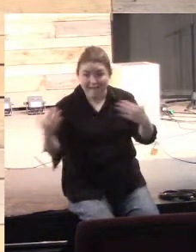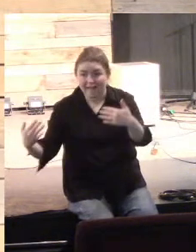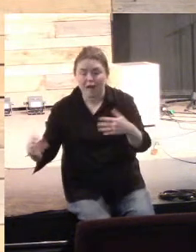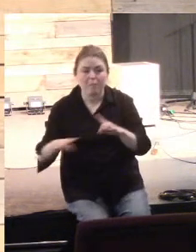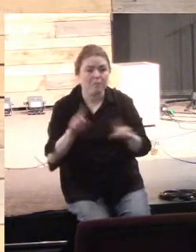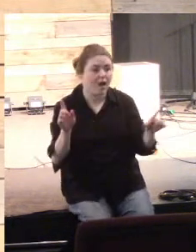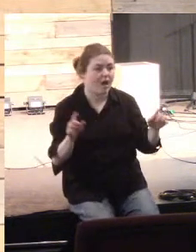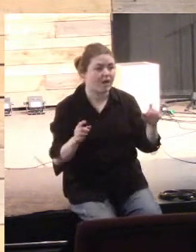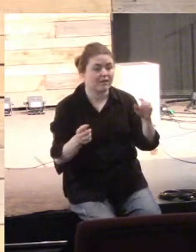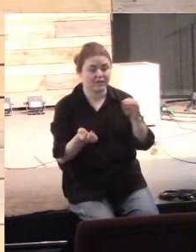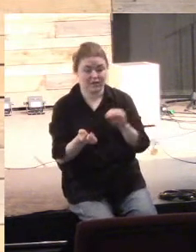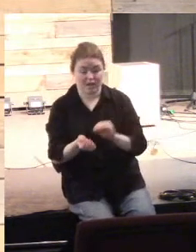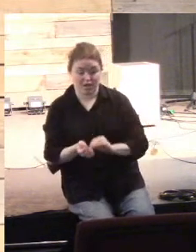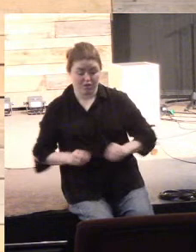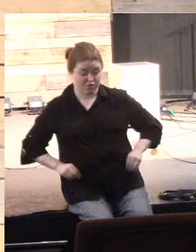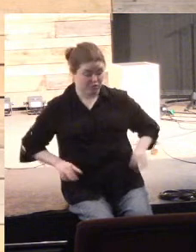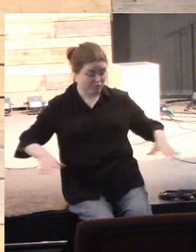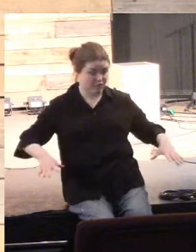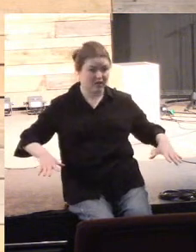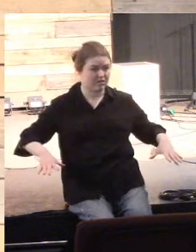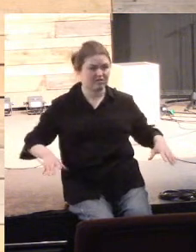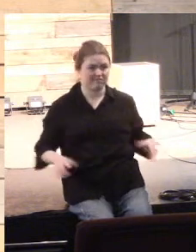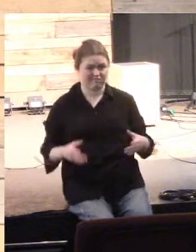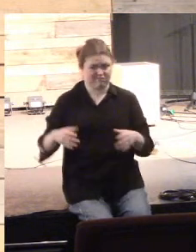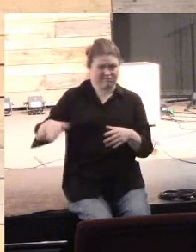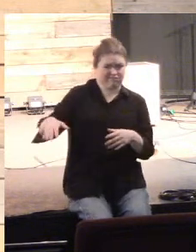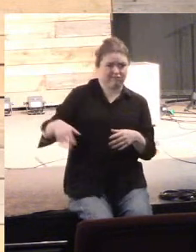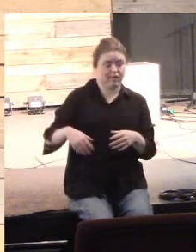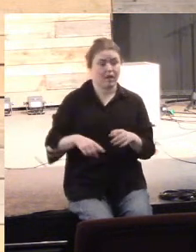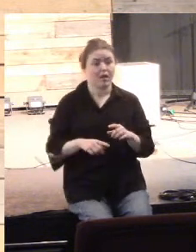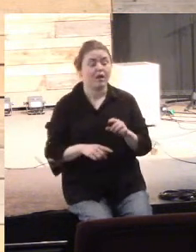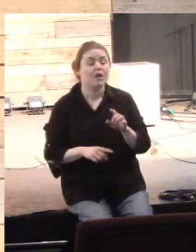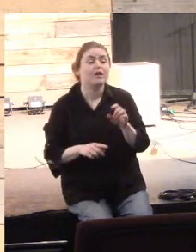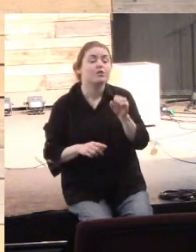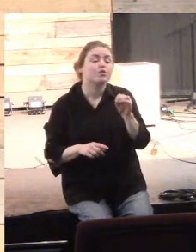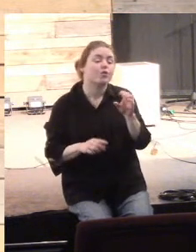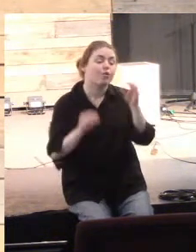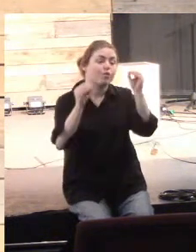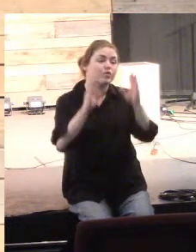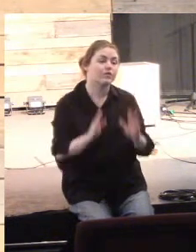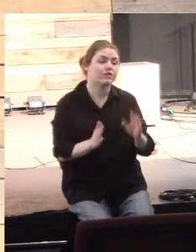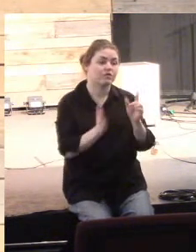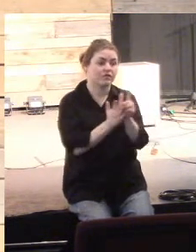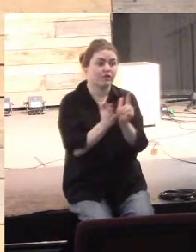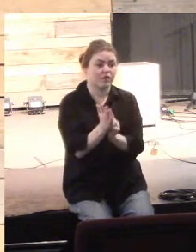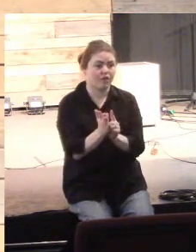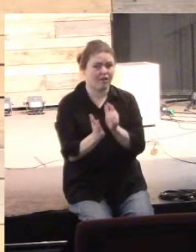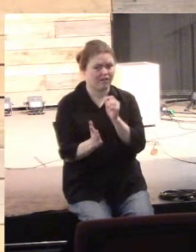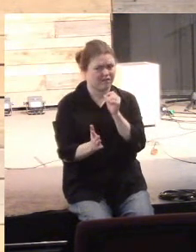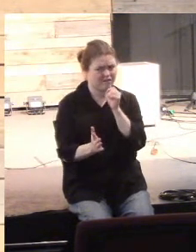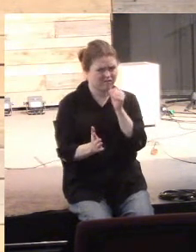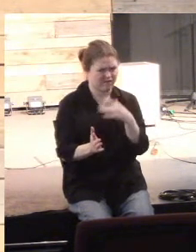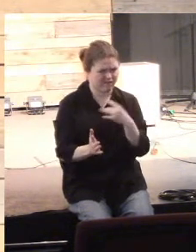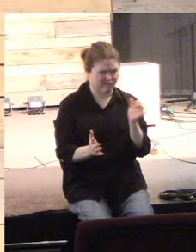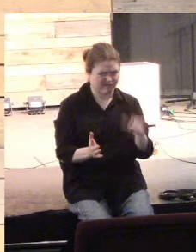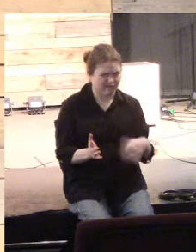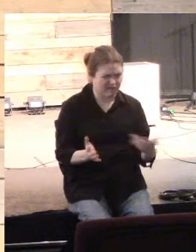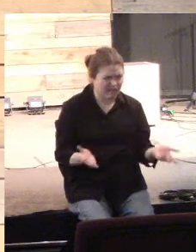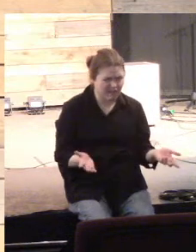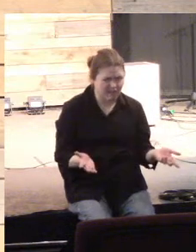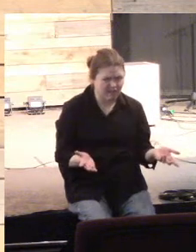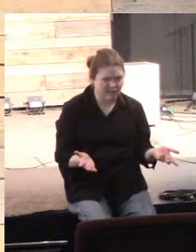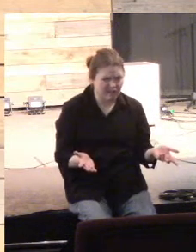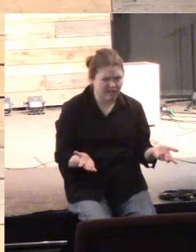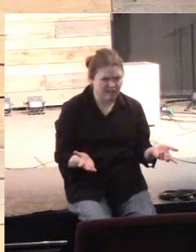the the teachers of the law and the Pharisees probably didn't like that much because it's basically